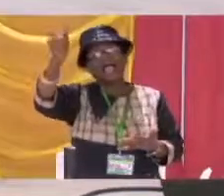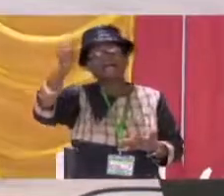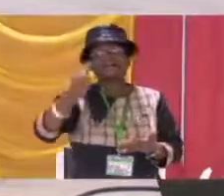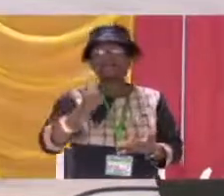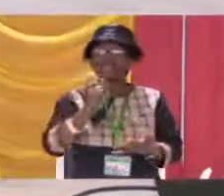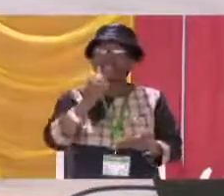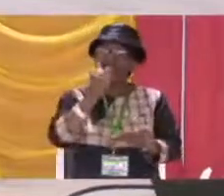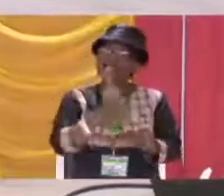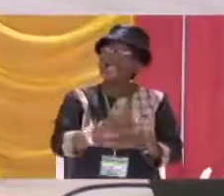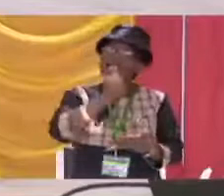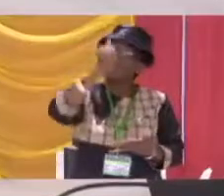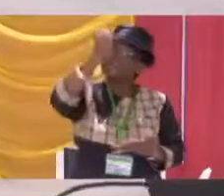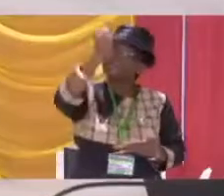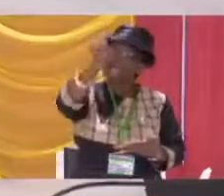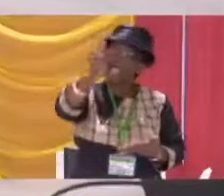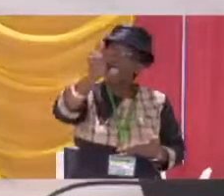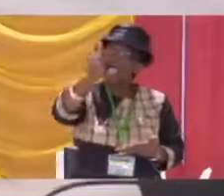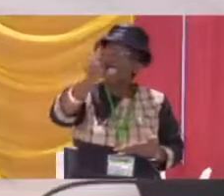Ota oni yo yin.